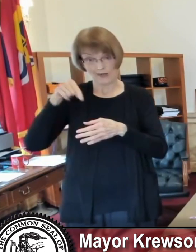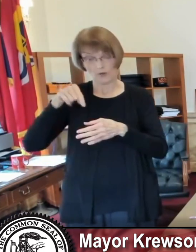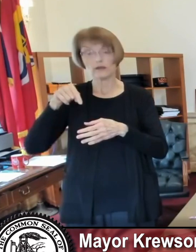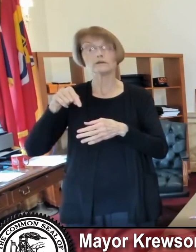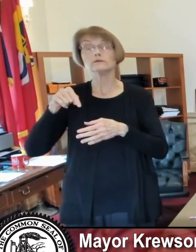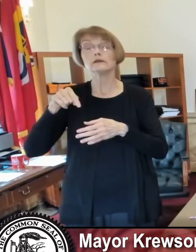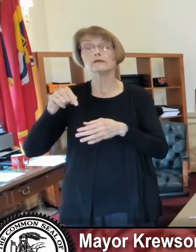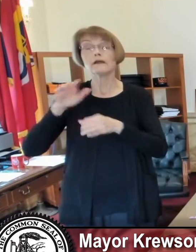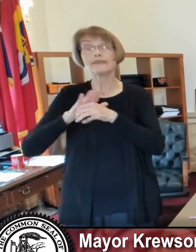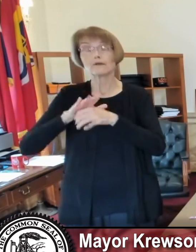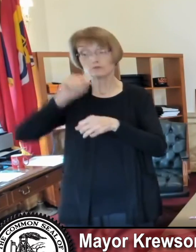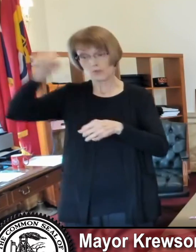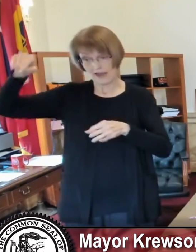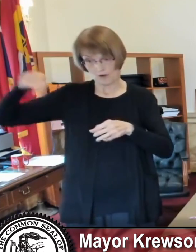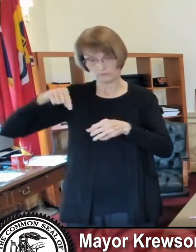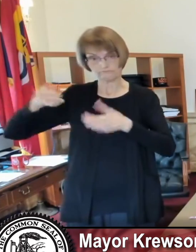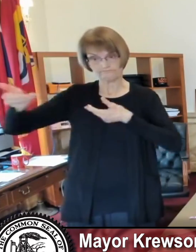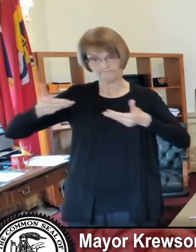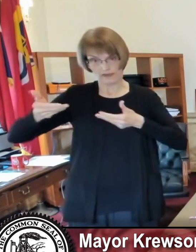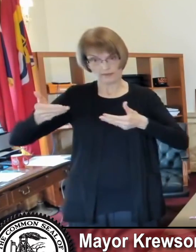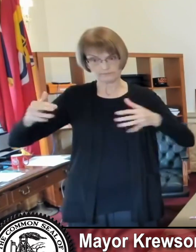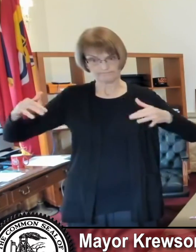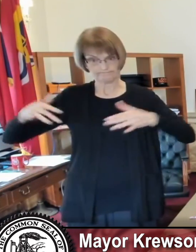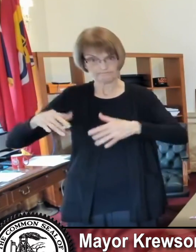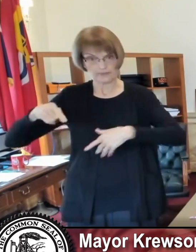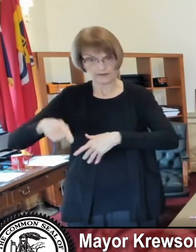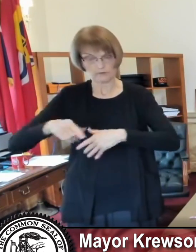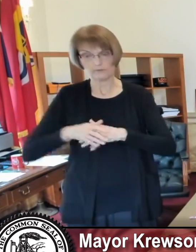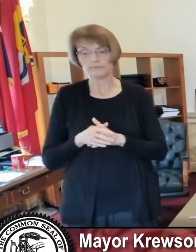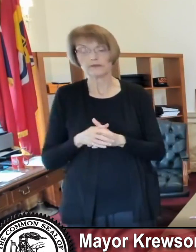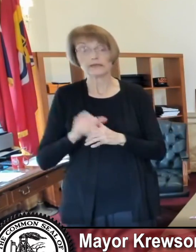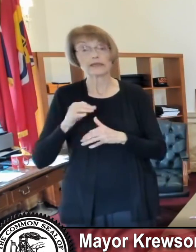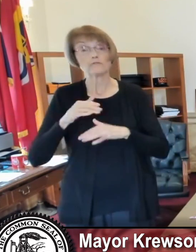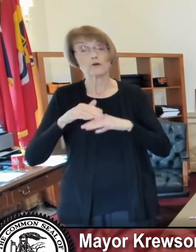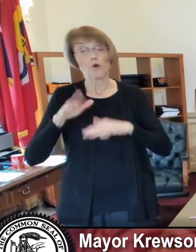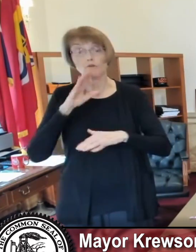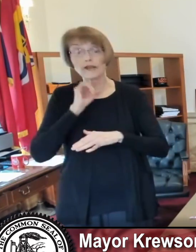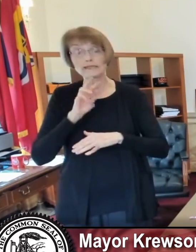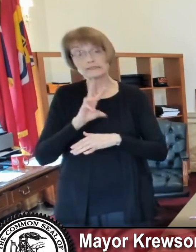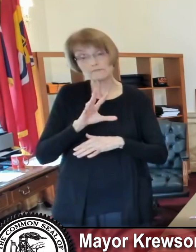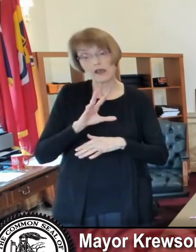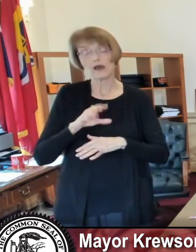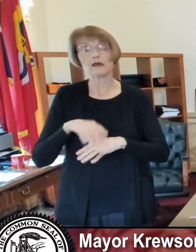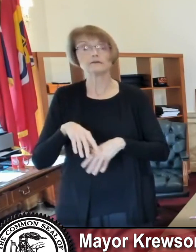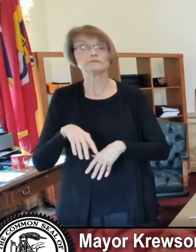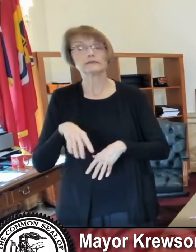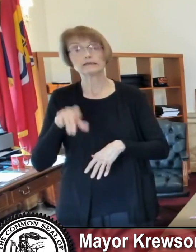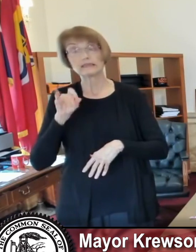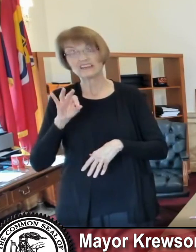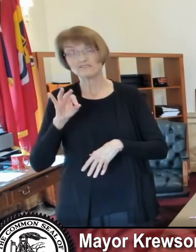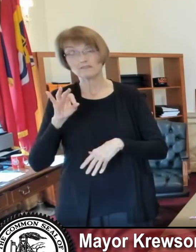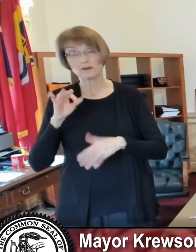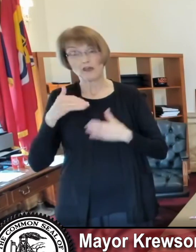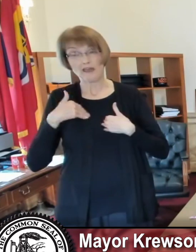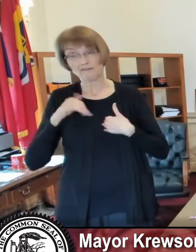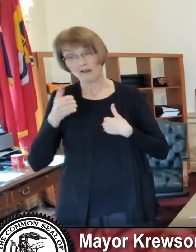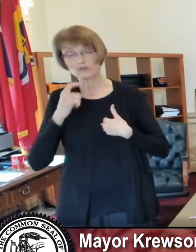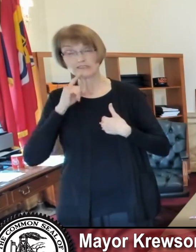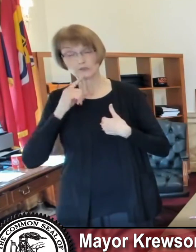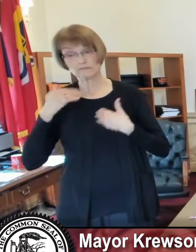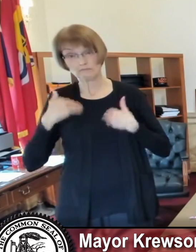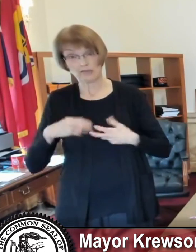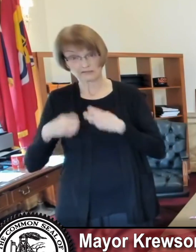work? Angie, you guys are doing a great job helping me out here today. Yes, masks do in fact still